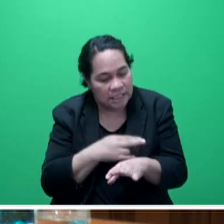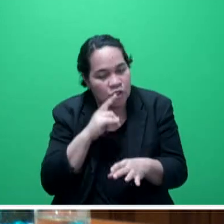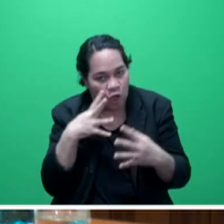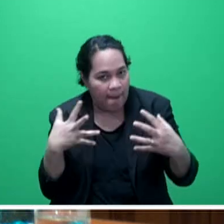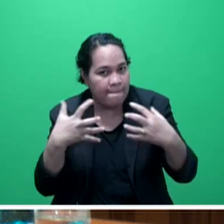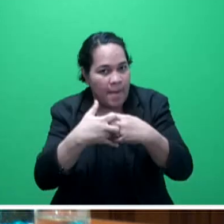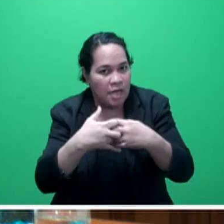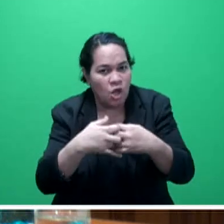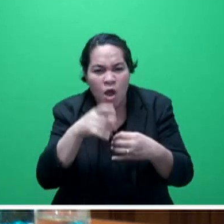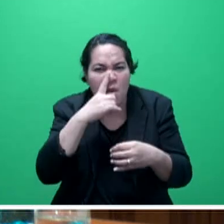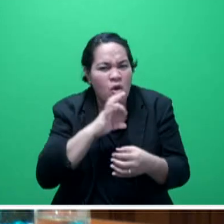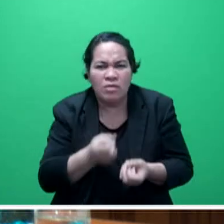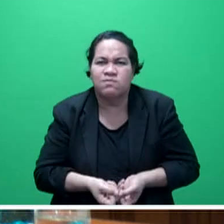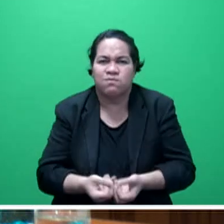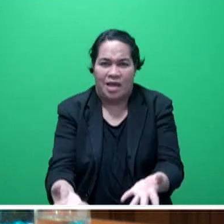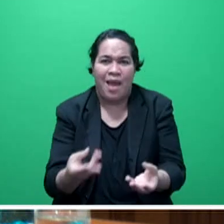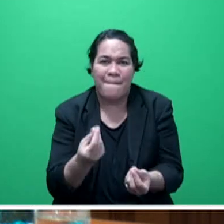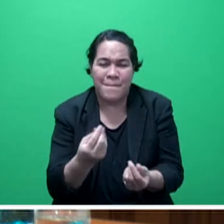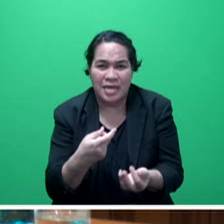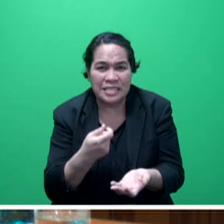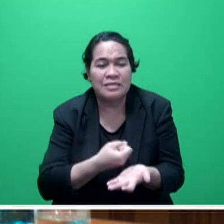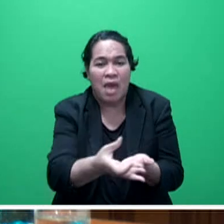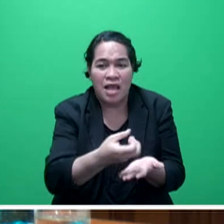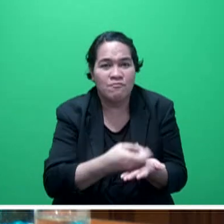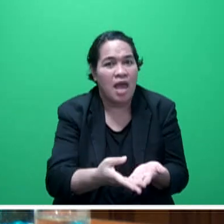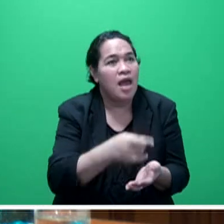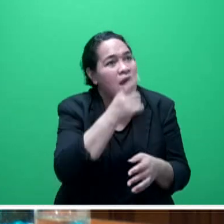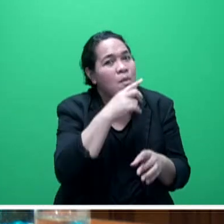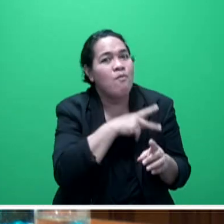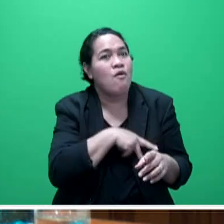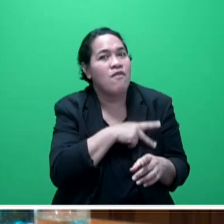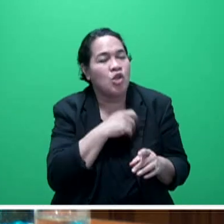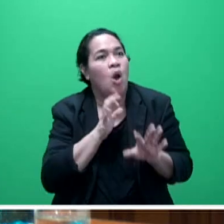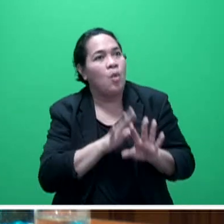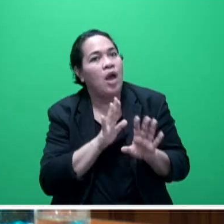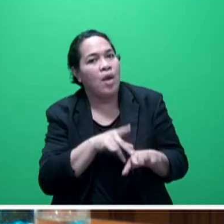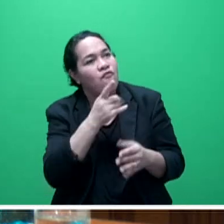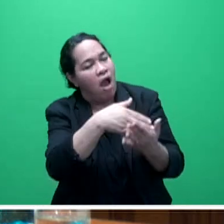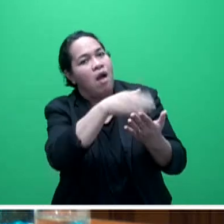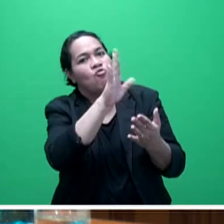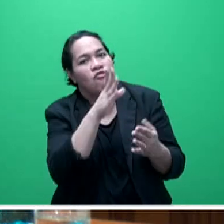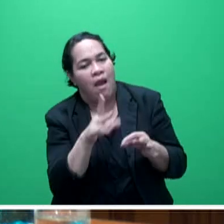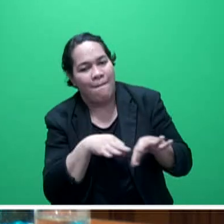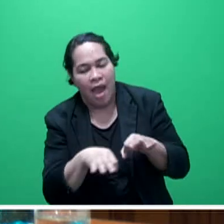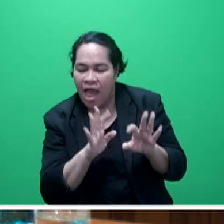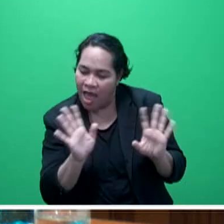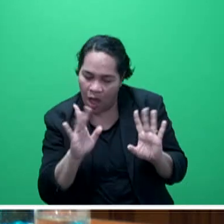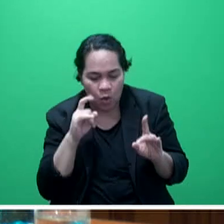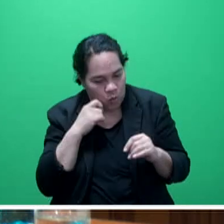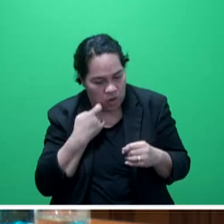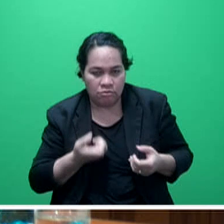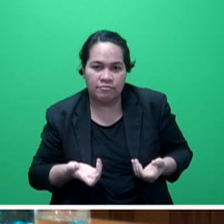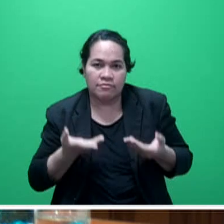that people don't have to spend money to pay professionals or wait for approvals of plans. These services will